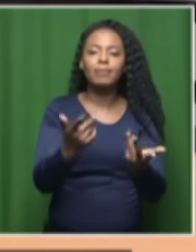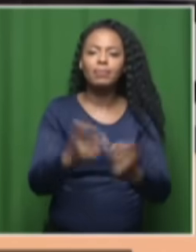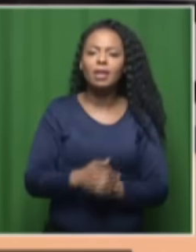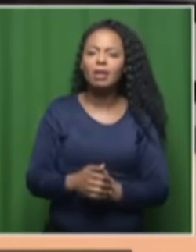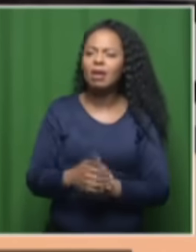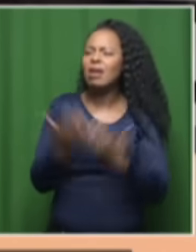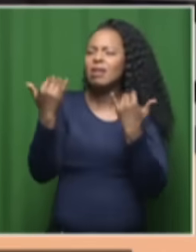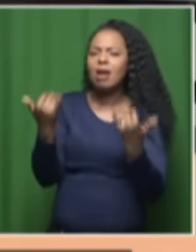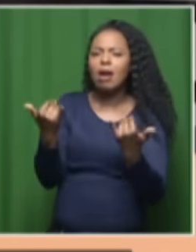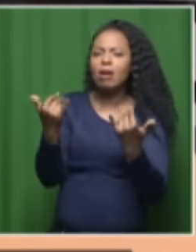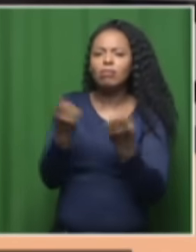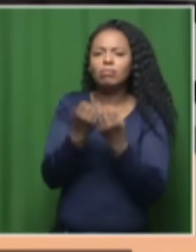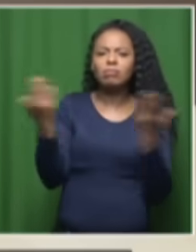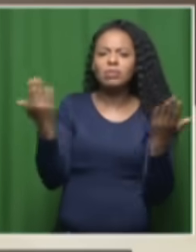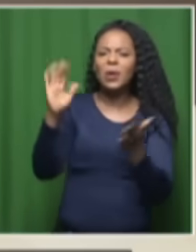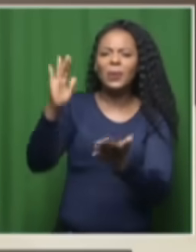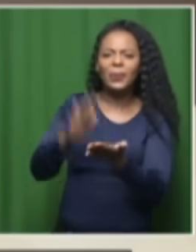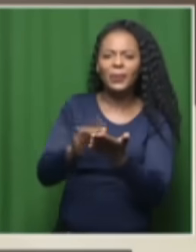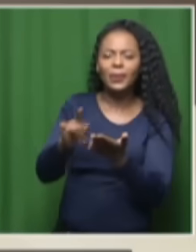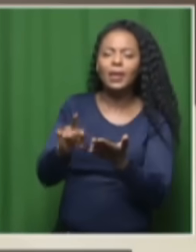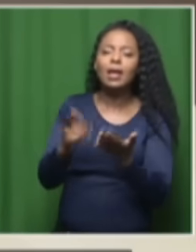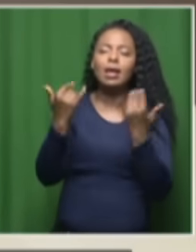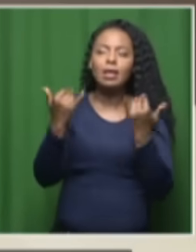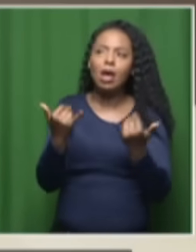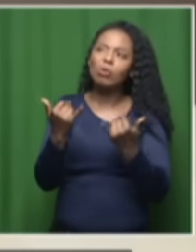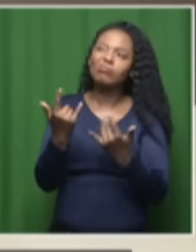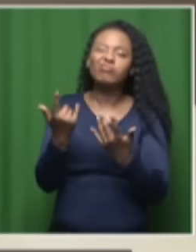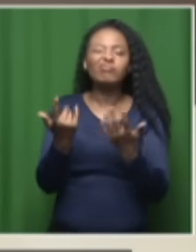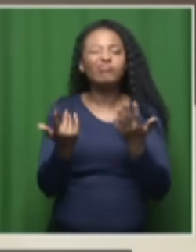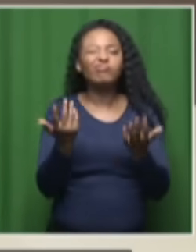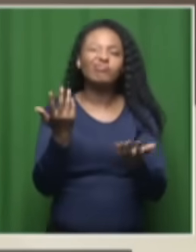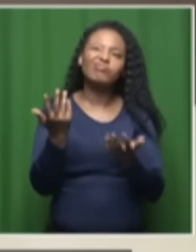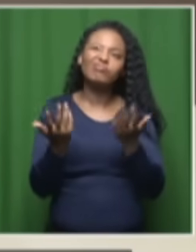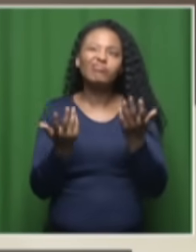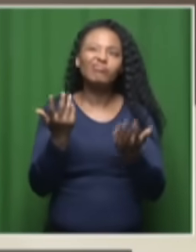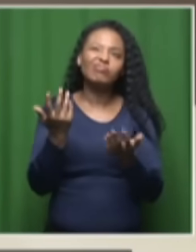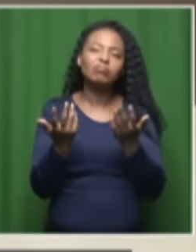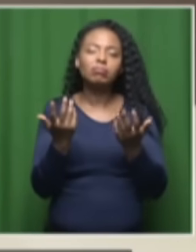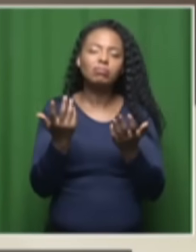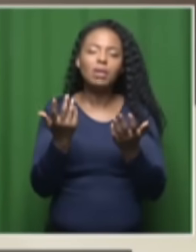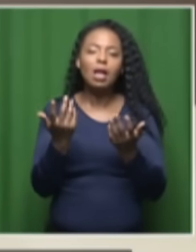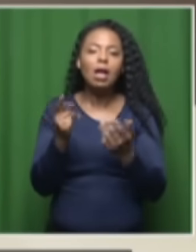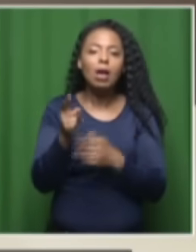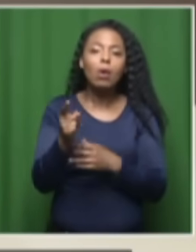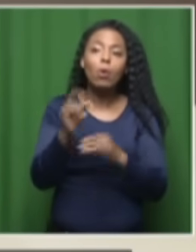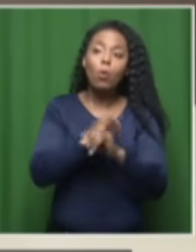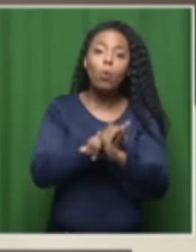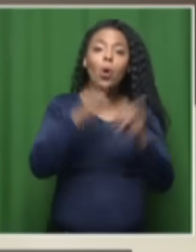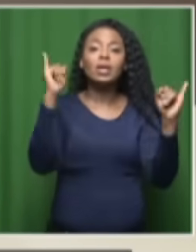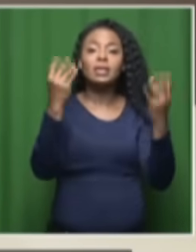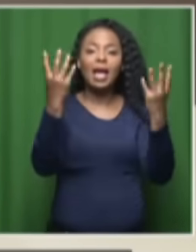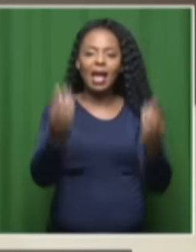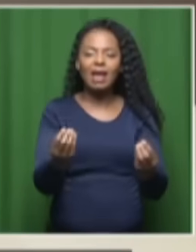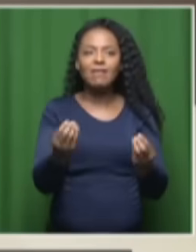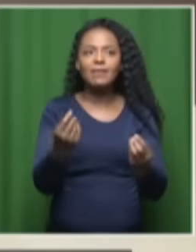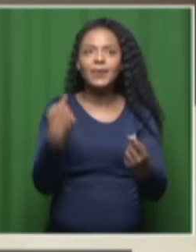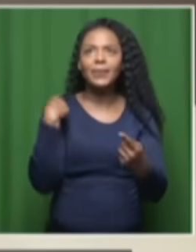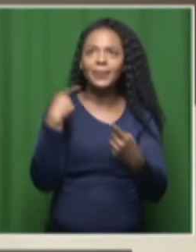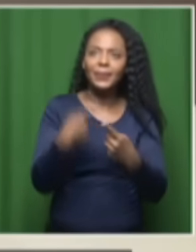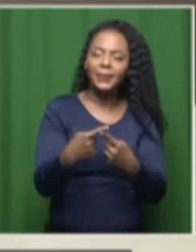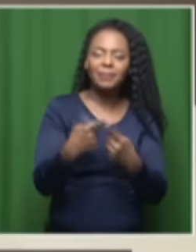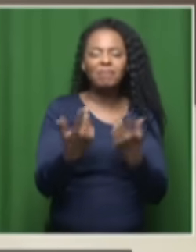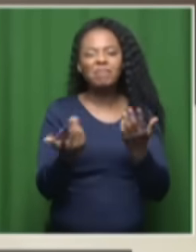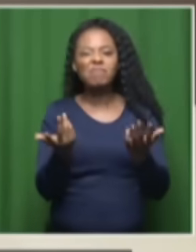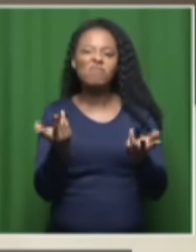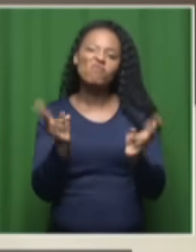shortfall at the moment? Well, the shortfall at the moment is kind of the worst we've had so far year to date is an